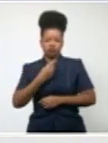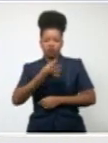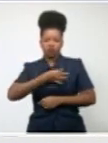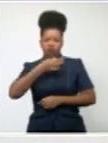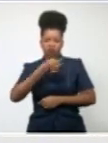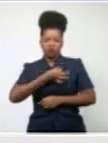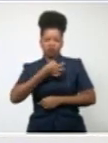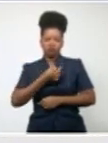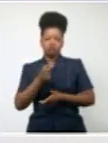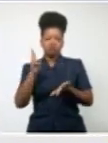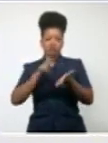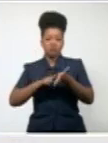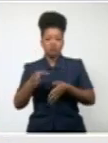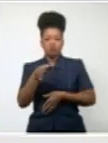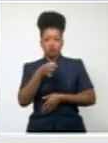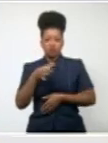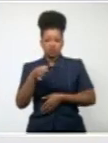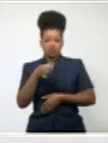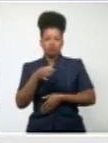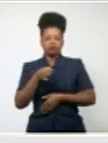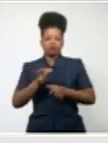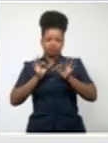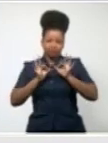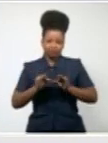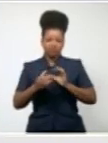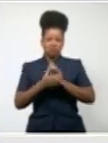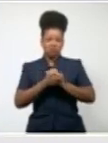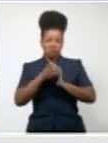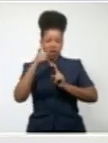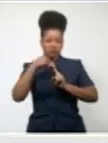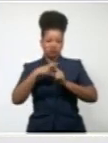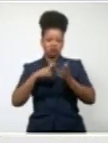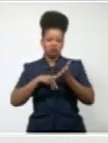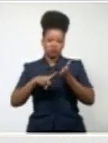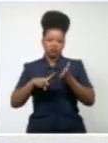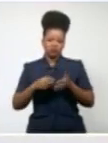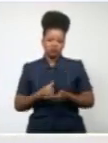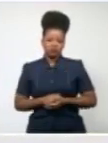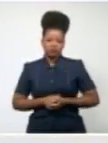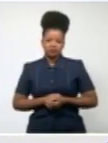These are the active cases that we have in the country that were confirmed yesterday.